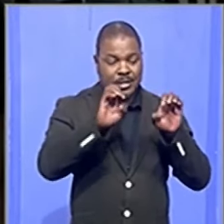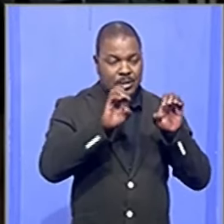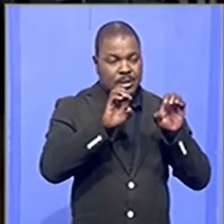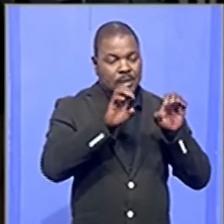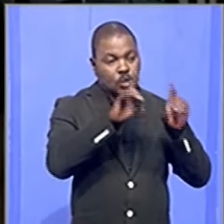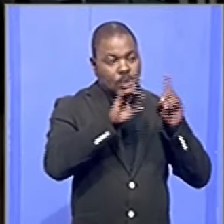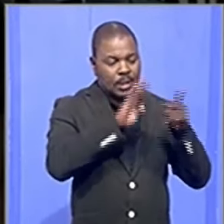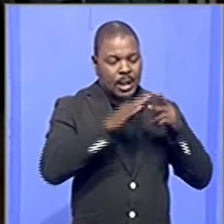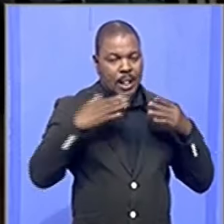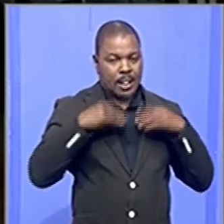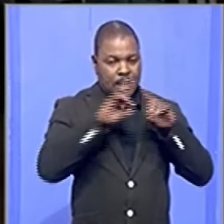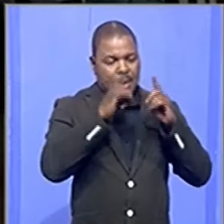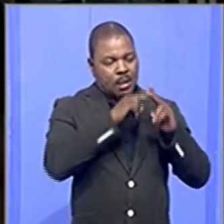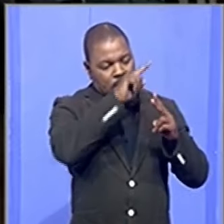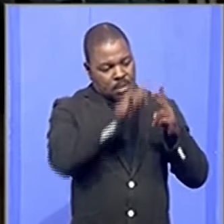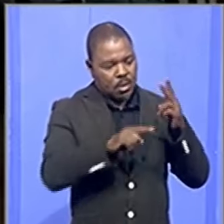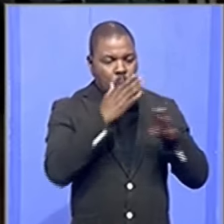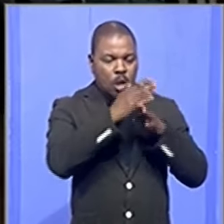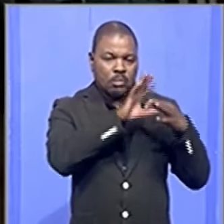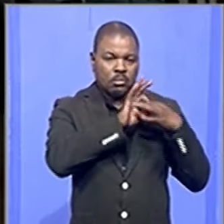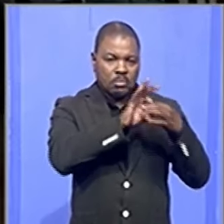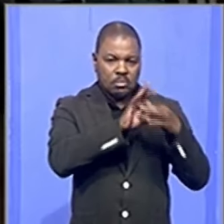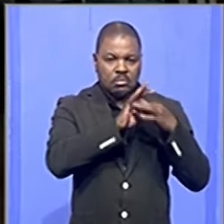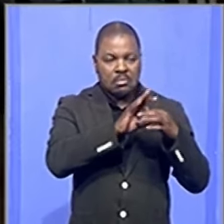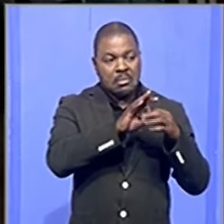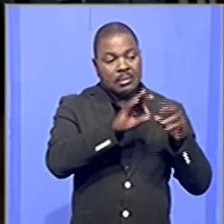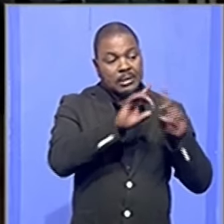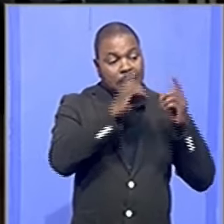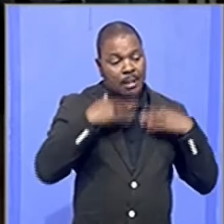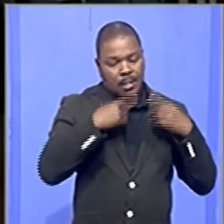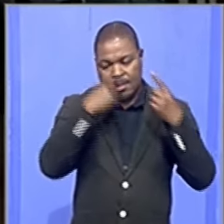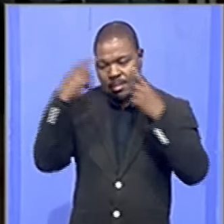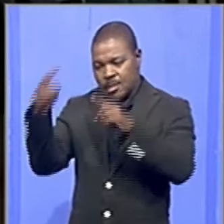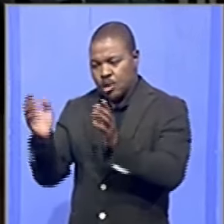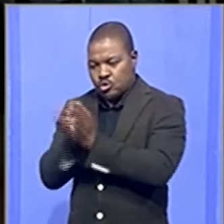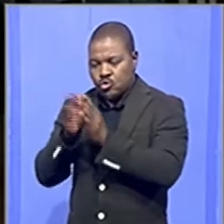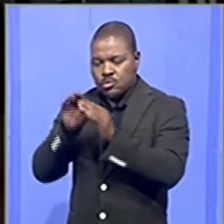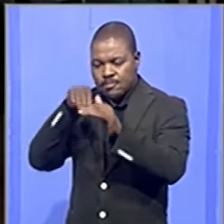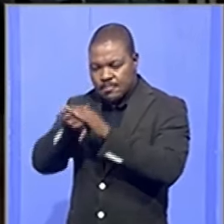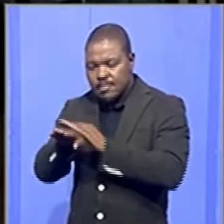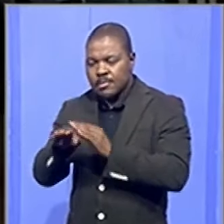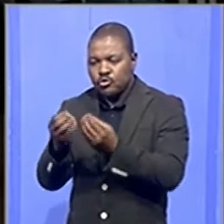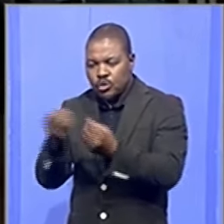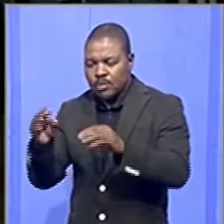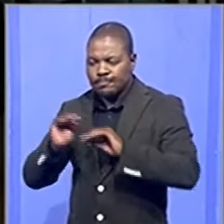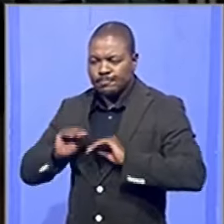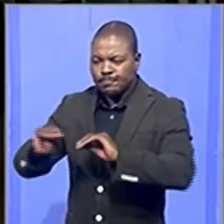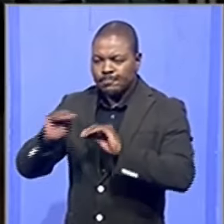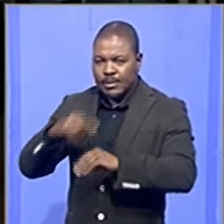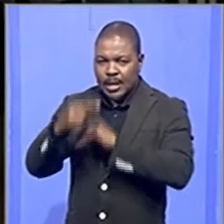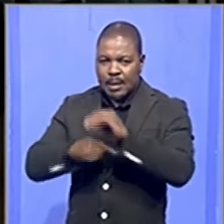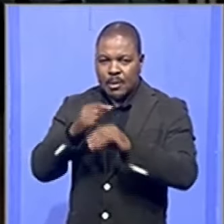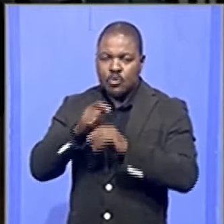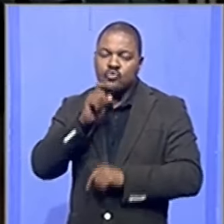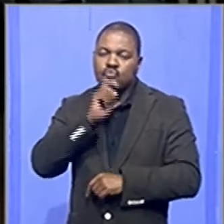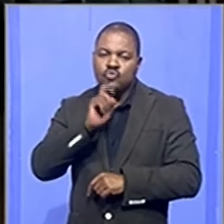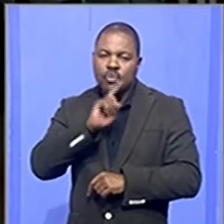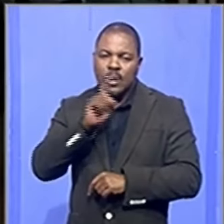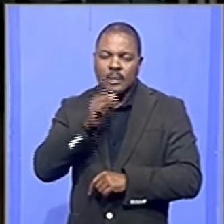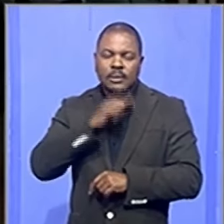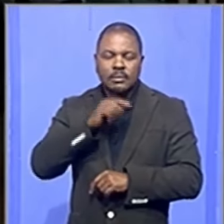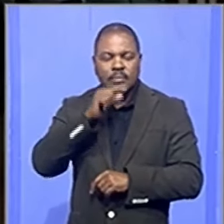la pholo ba fele ba lefapha la pholo ba fele ba etela ko dikolong ba ruta bana ka tiriso ya mesomolwana ba